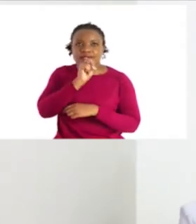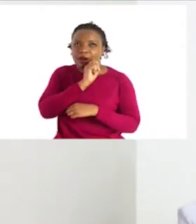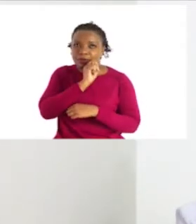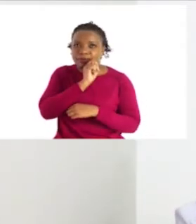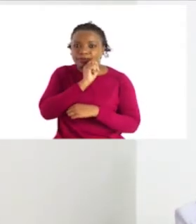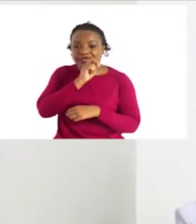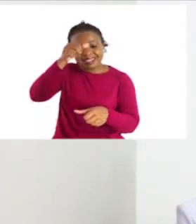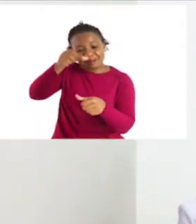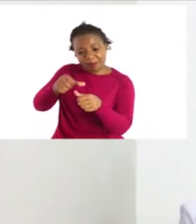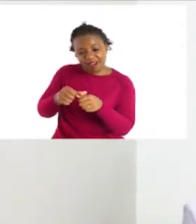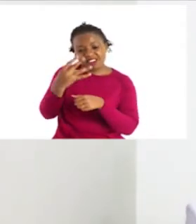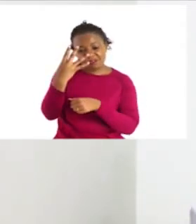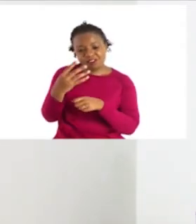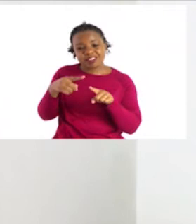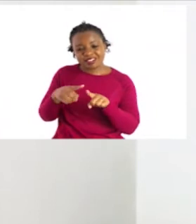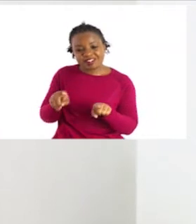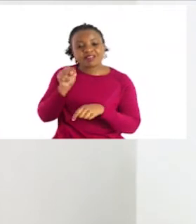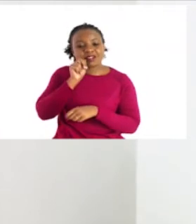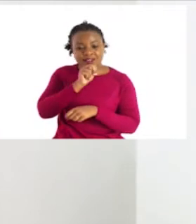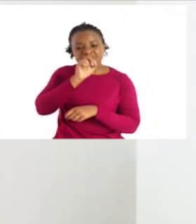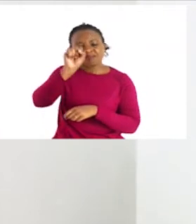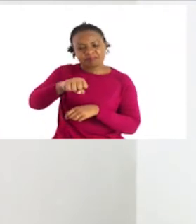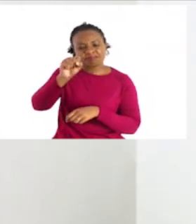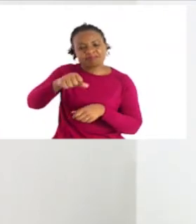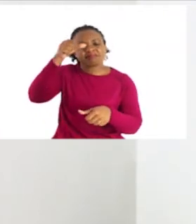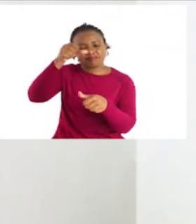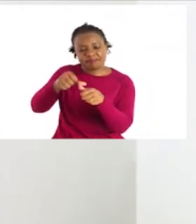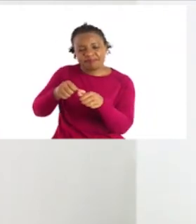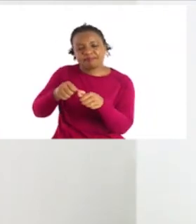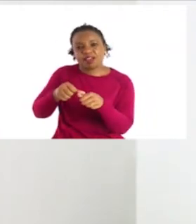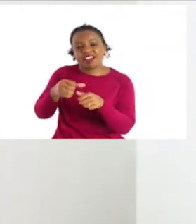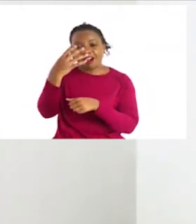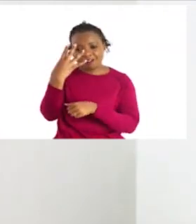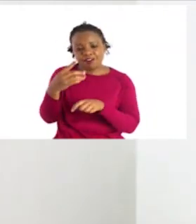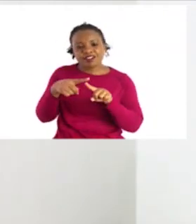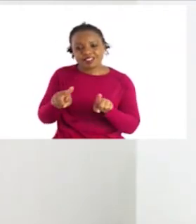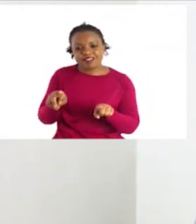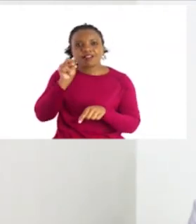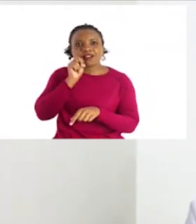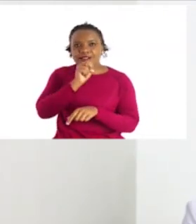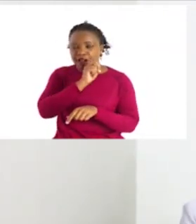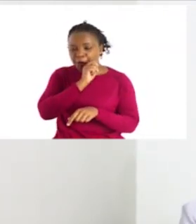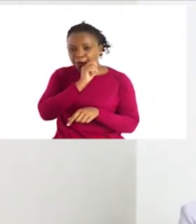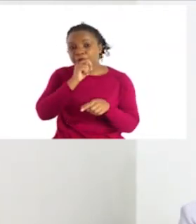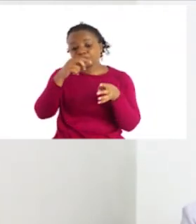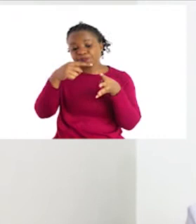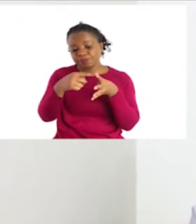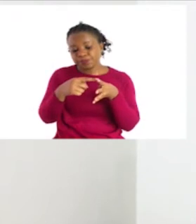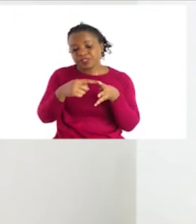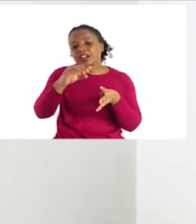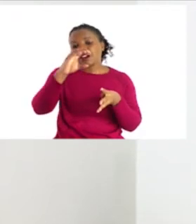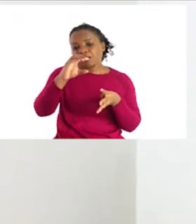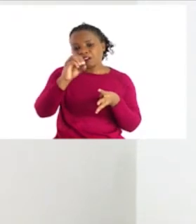types of nouns, Chanel? Yes, she can still remember the 4 types of nouns that we did. The 4 types